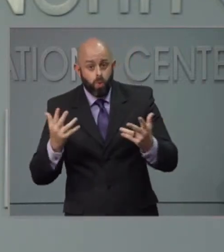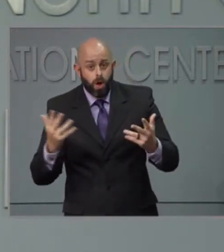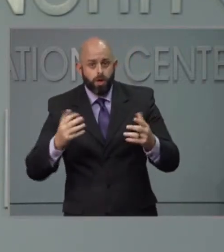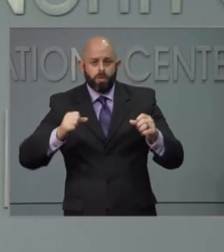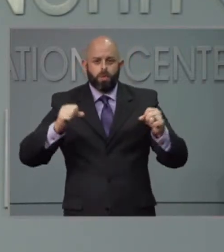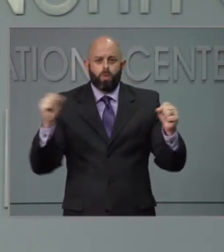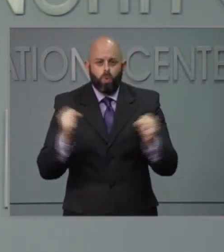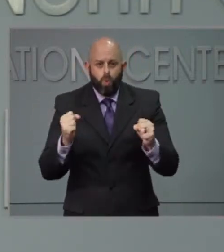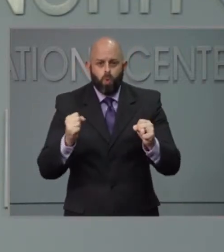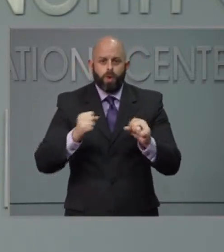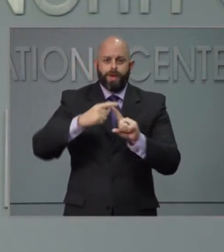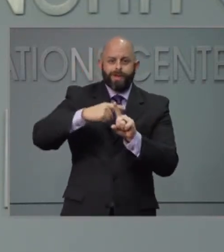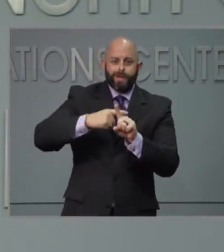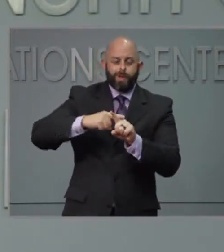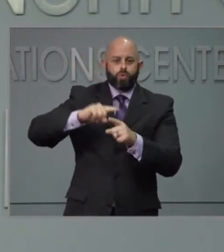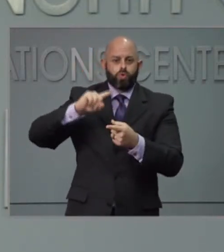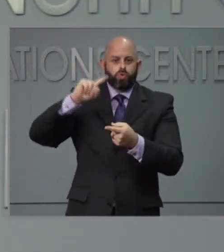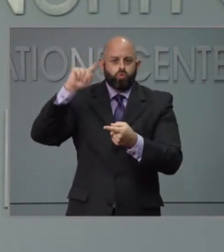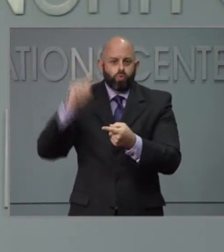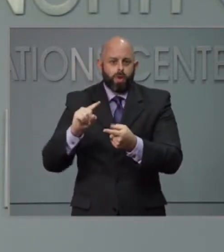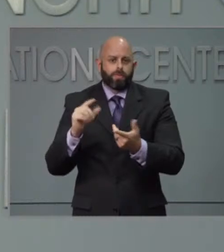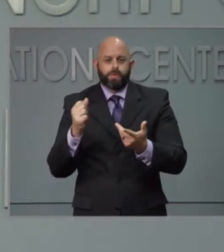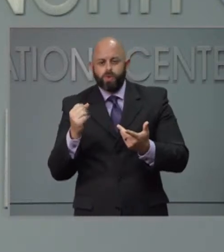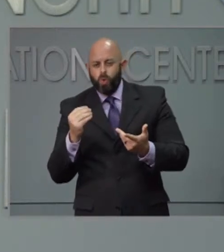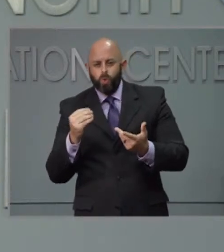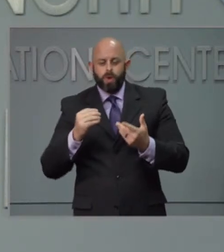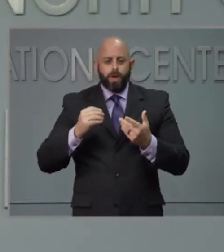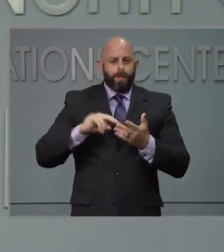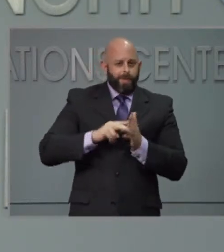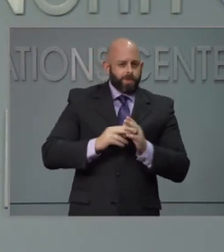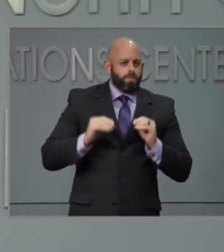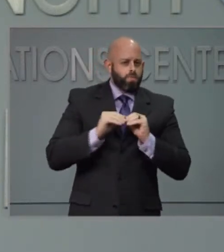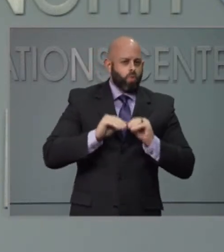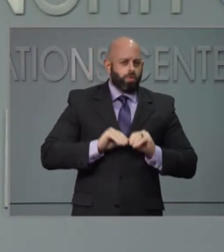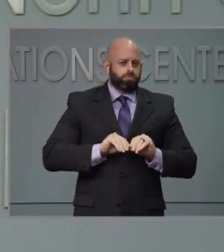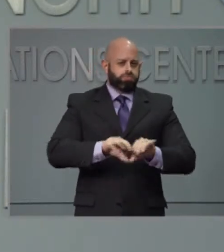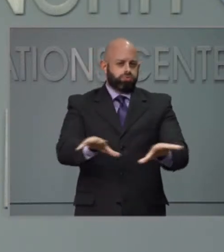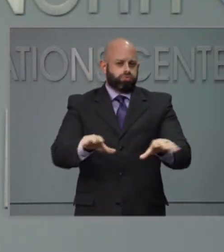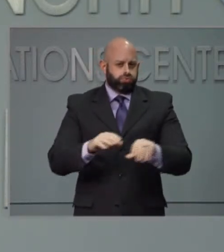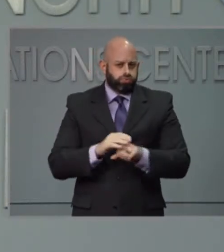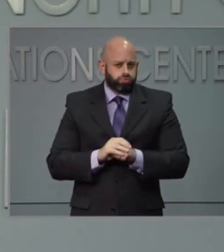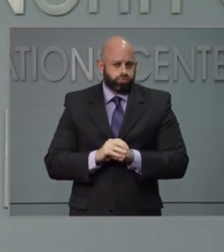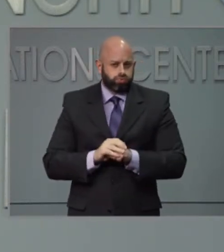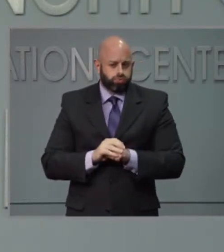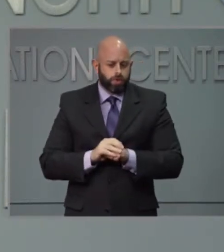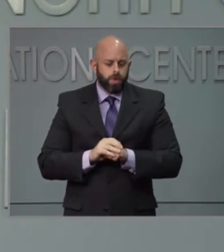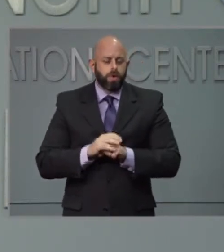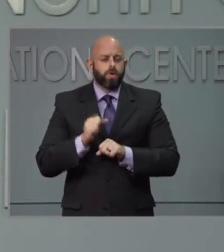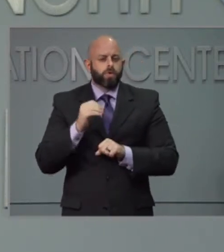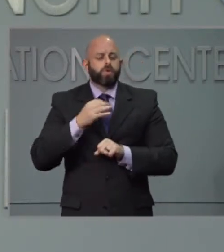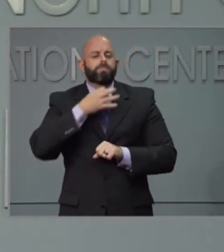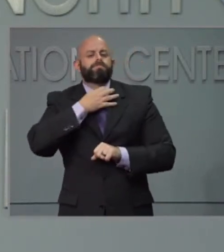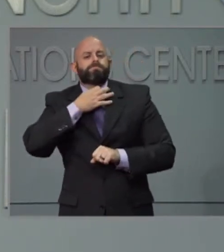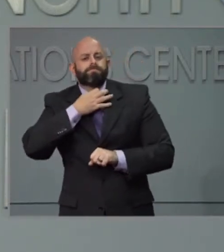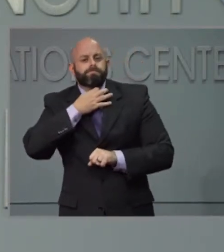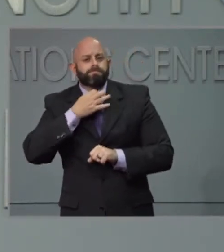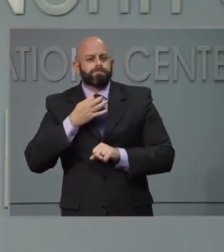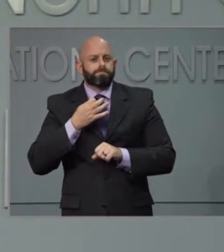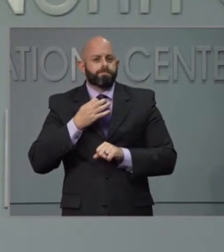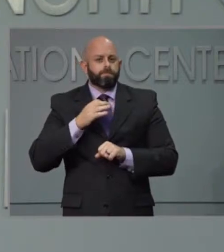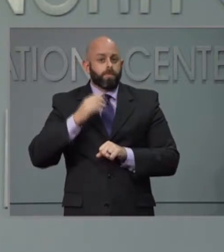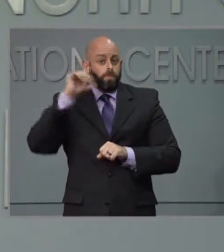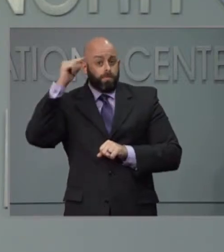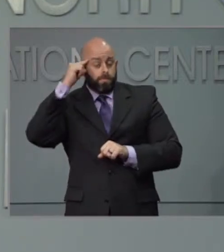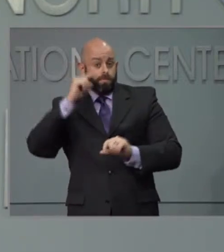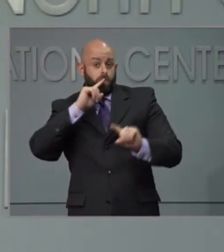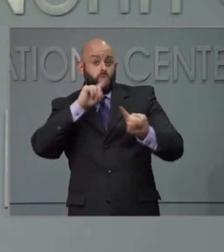viral spread. So why are you extending your current executive order rather than tightening restrictions at a